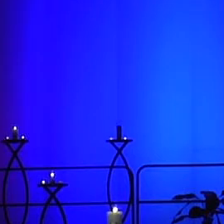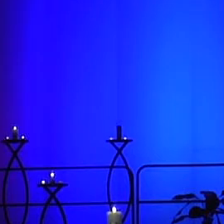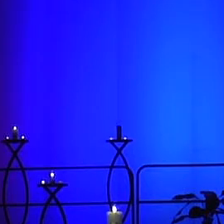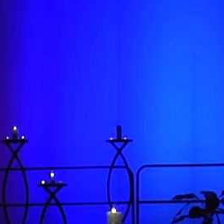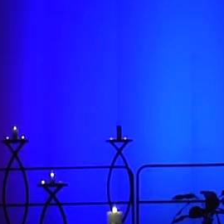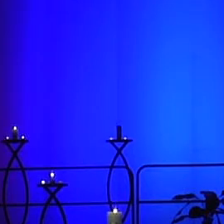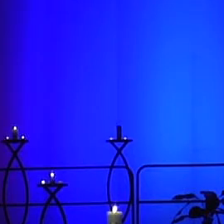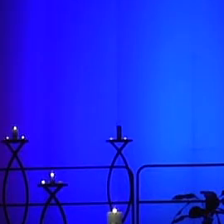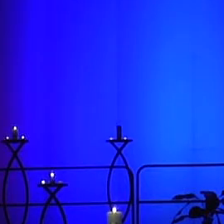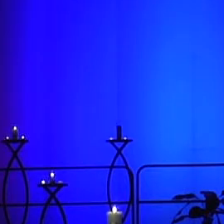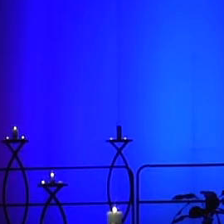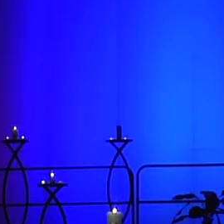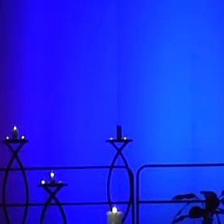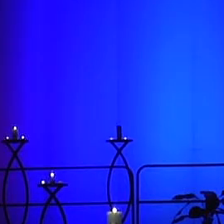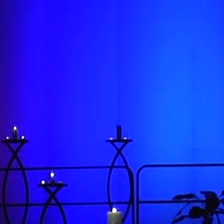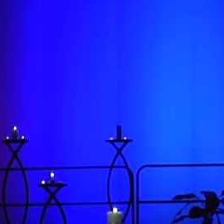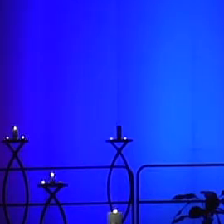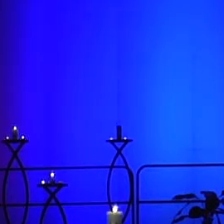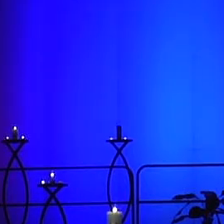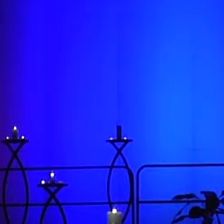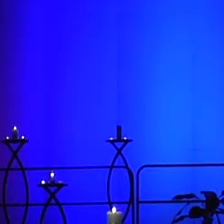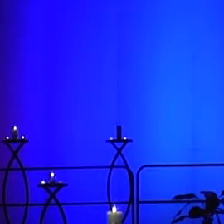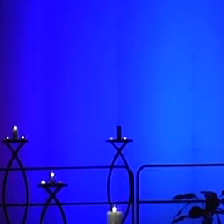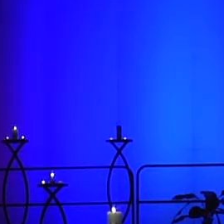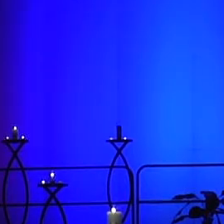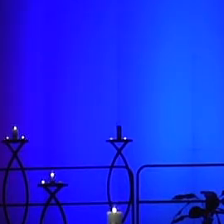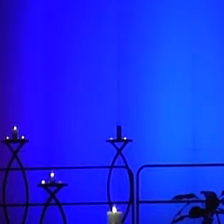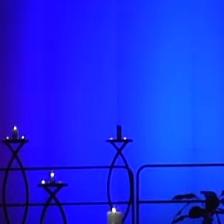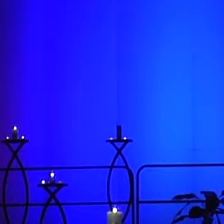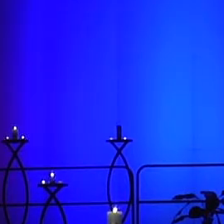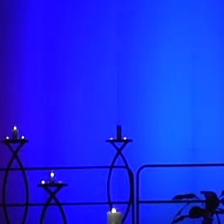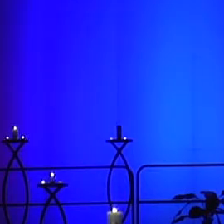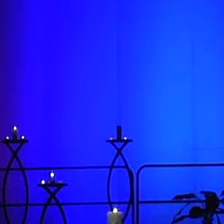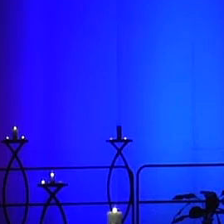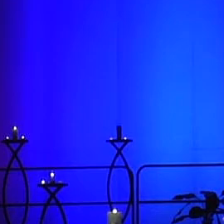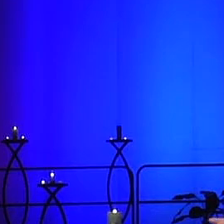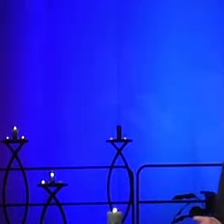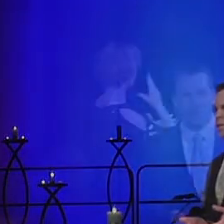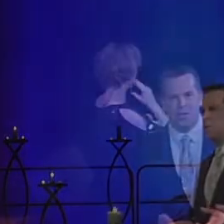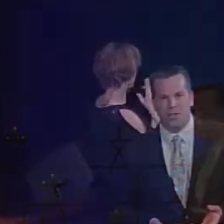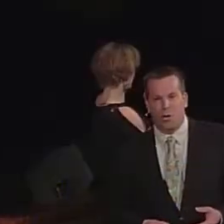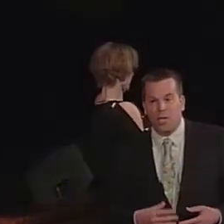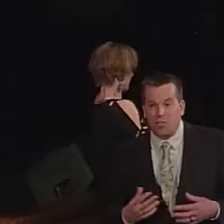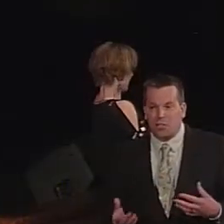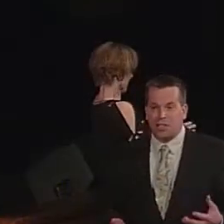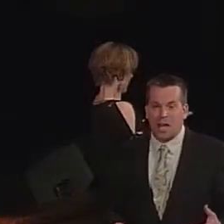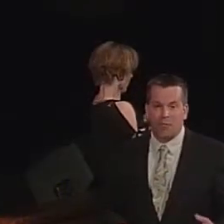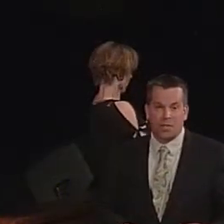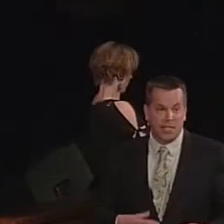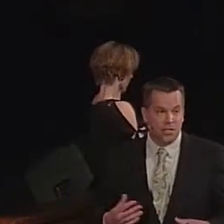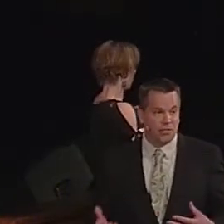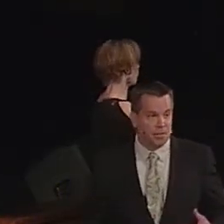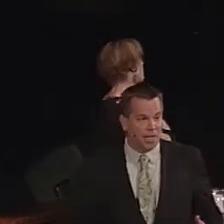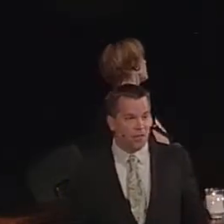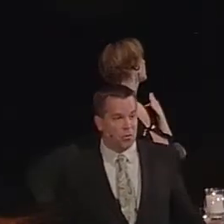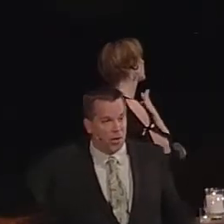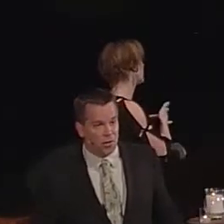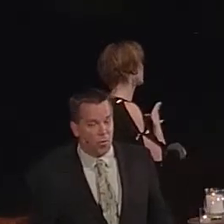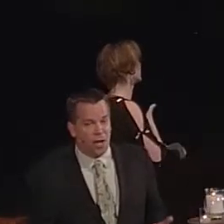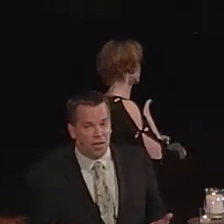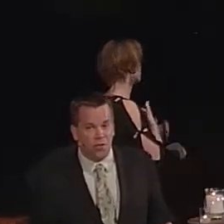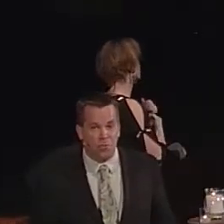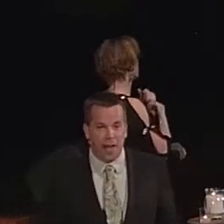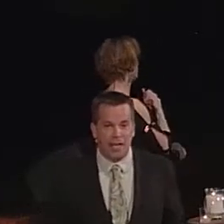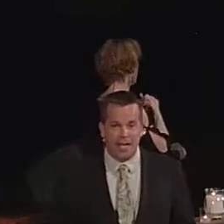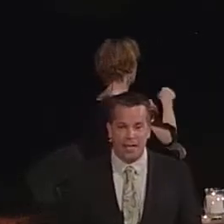every faith at some level, there are teachers who speak about experiencing the divine within. We usually side with the teachers themselves who